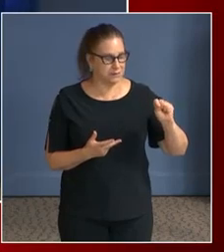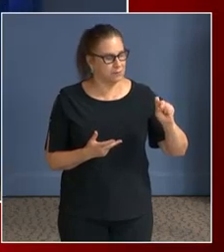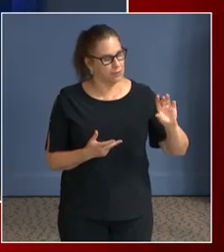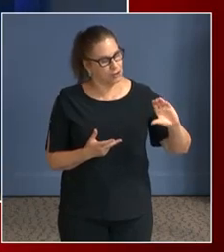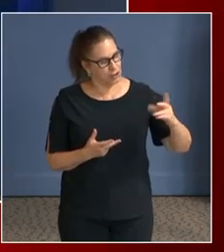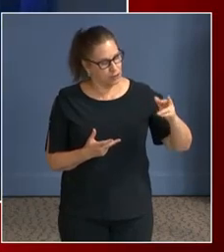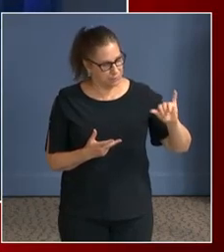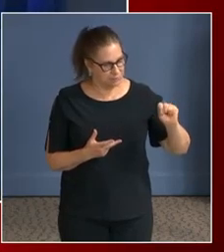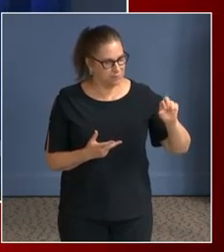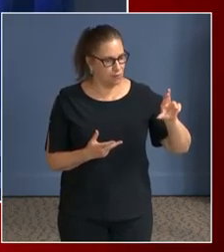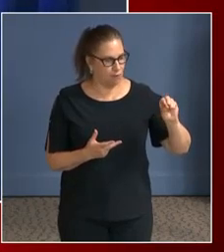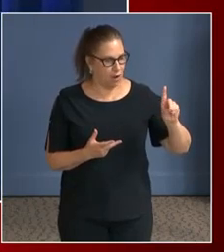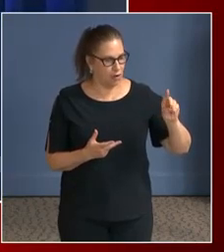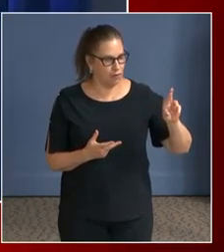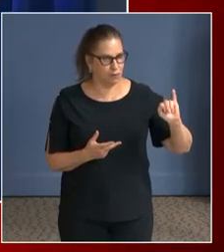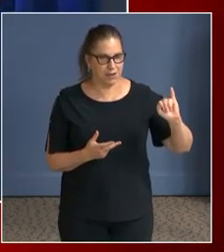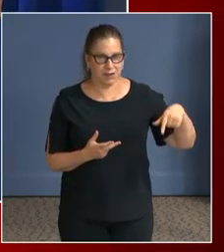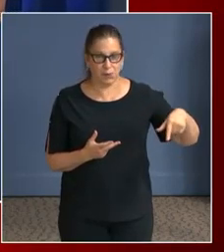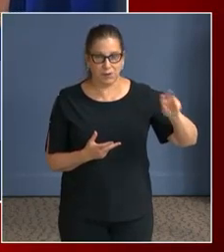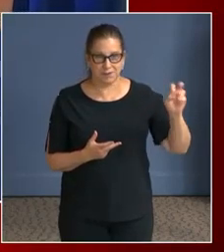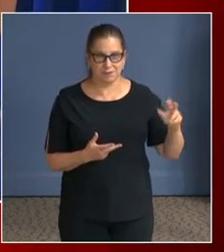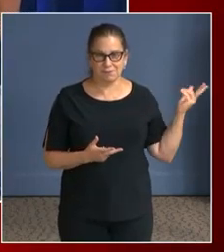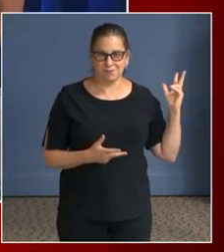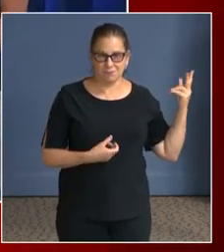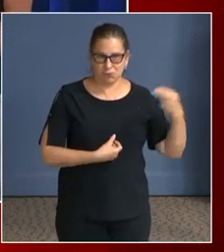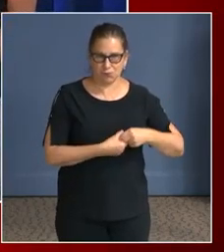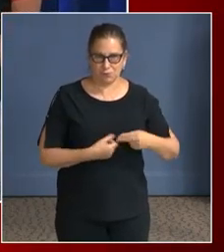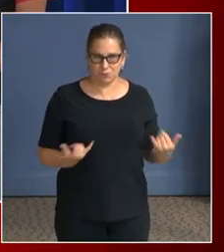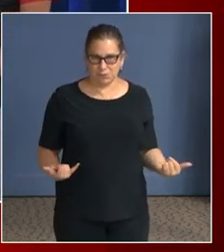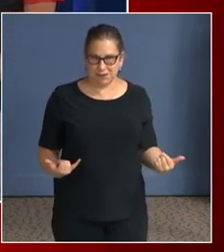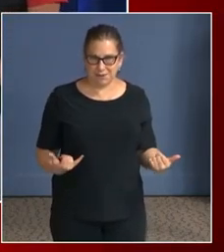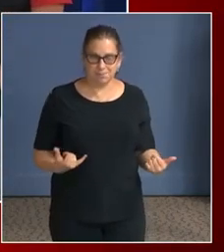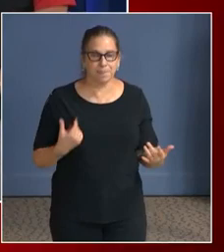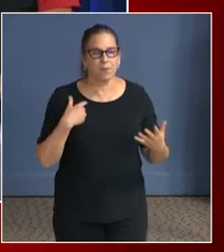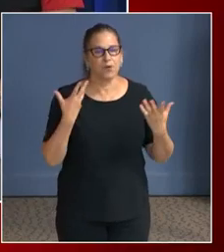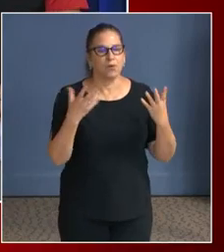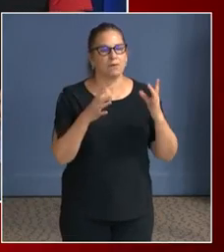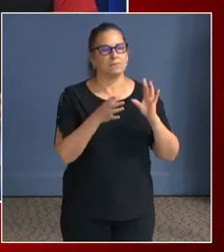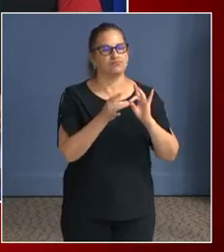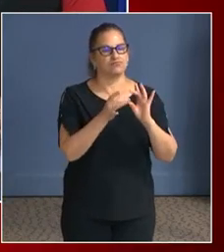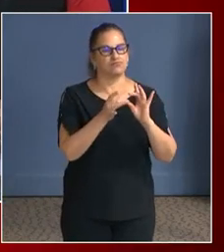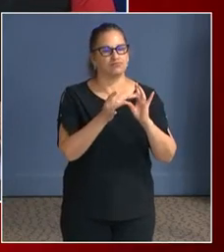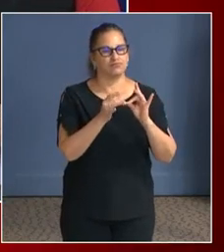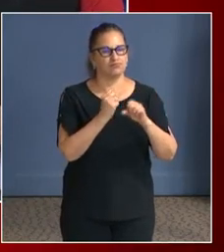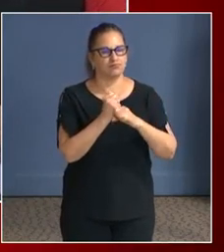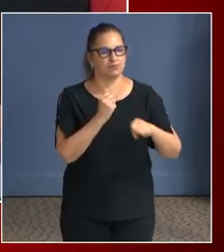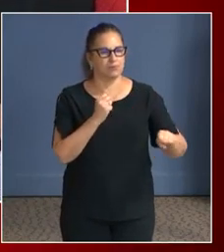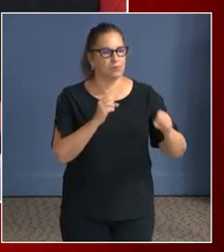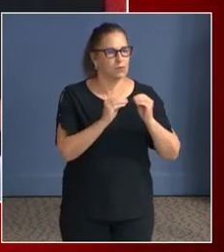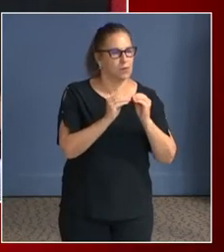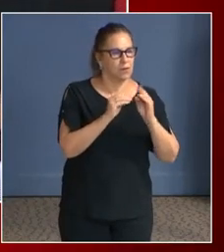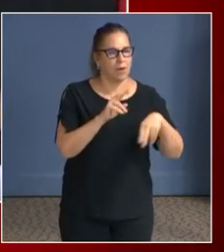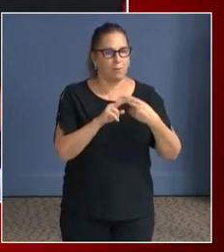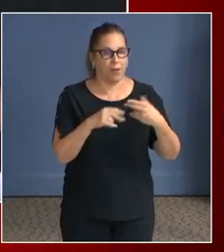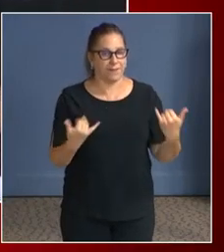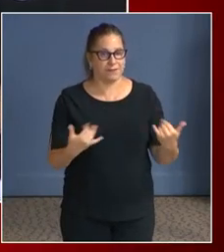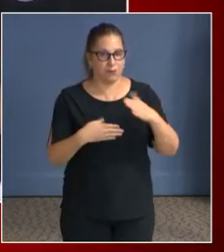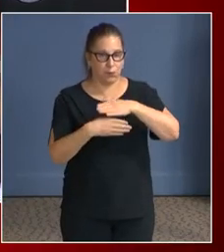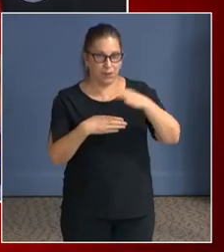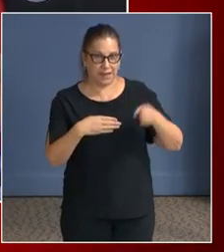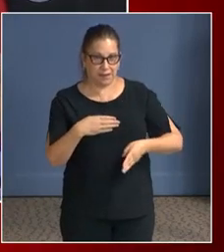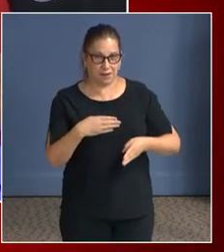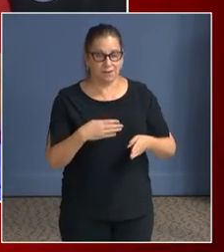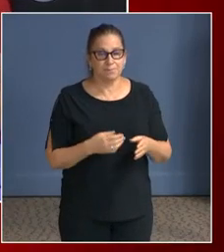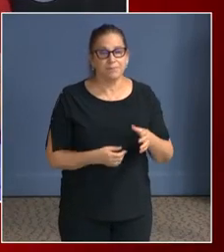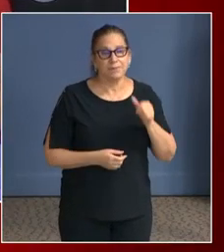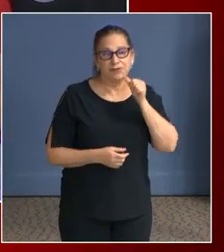will be available for questions. At yesterday's briefing, we went over the guidance for